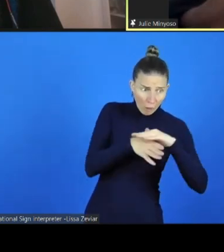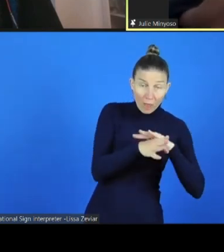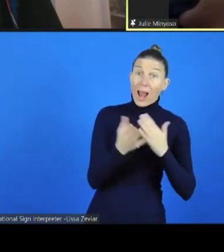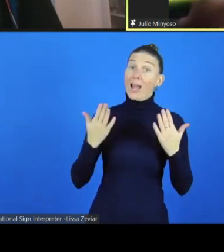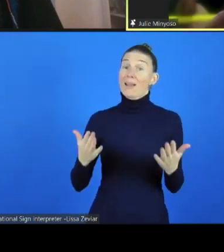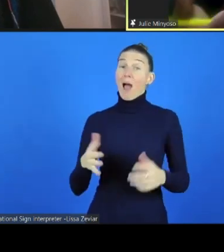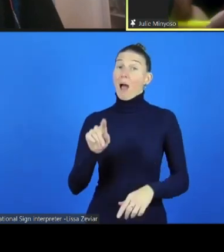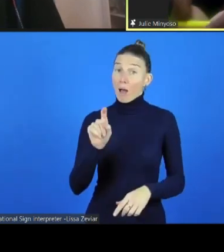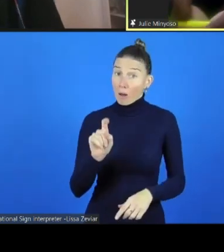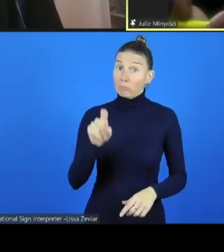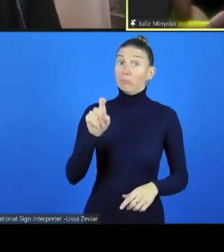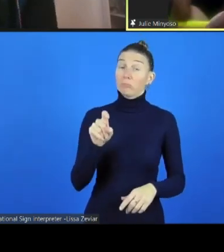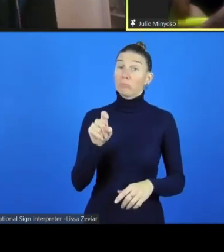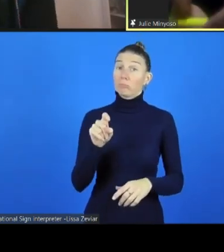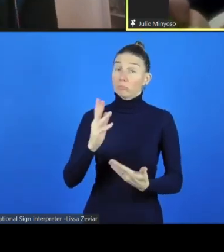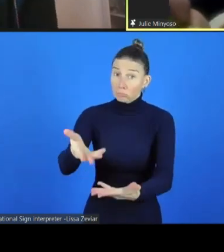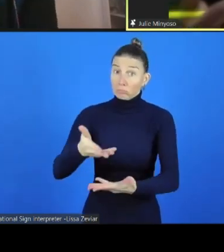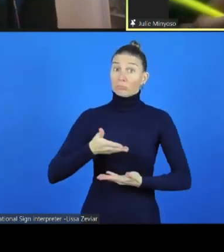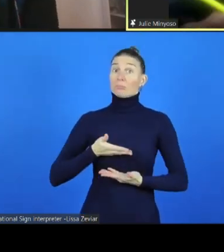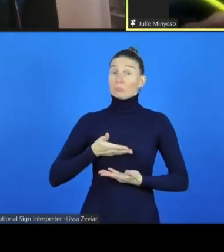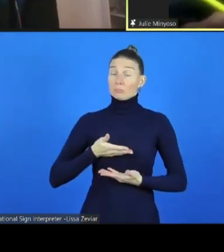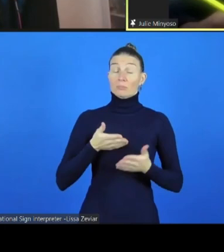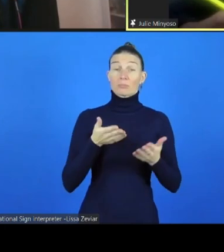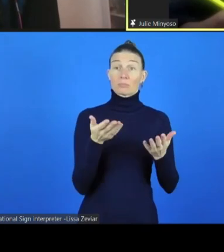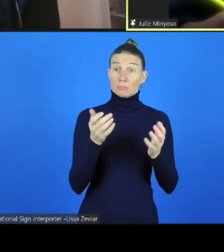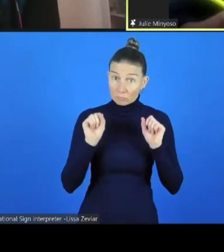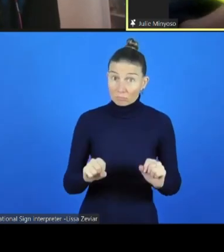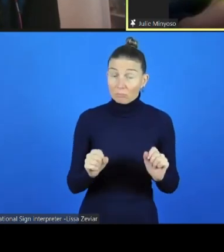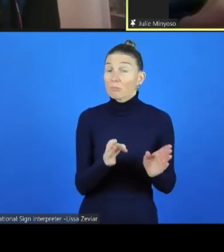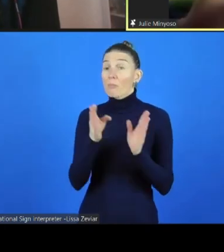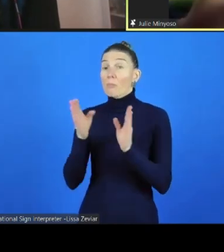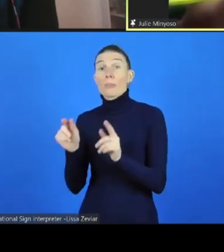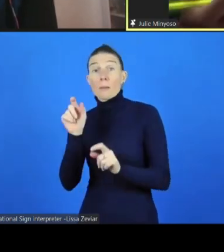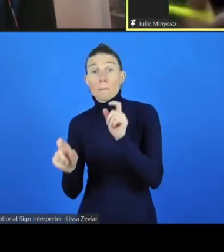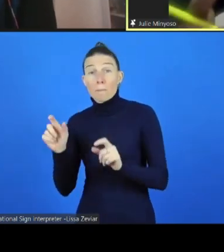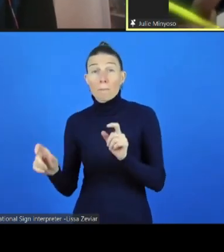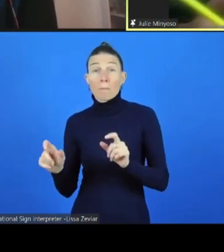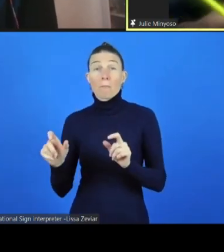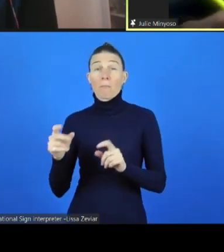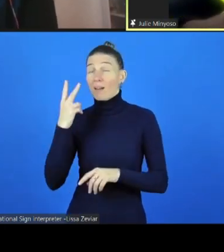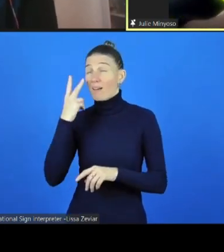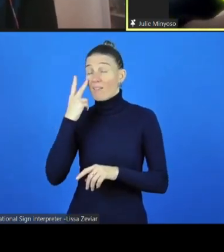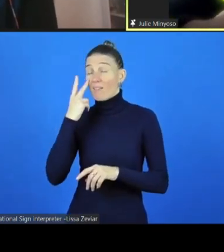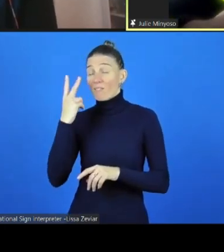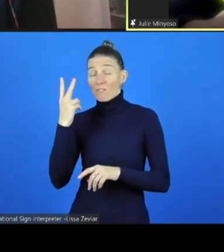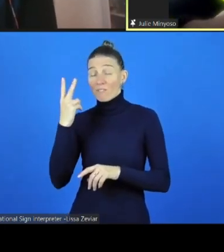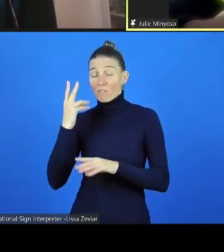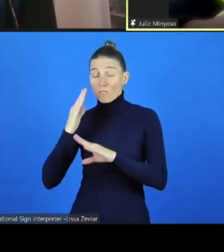You know, persons with the, you know, visual impairment can be able again to access those services.